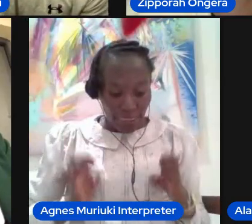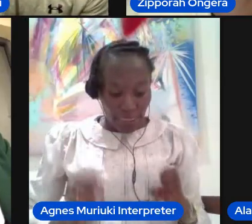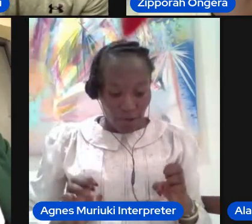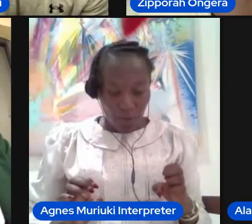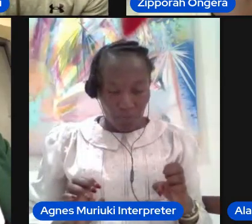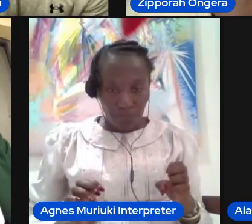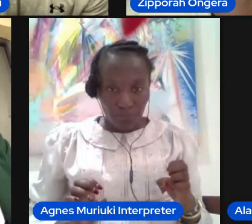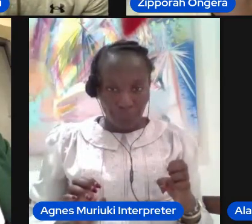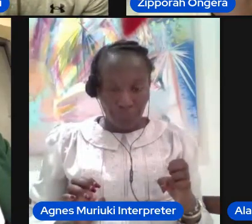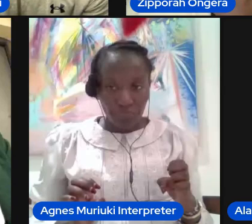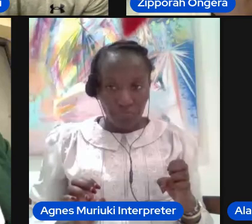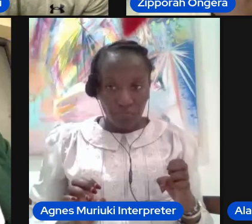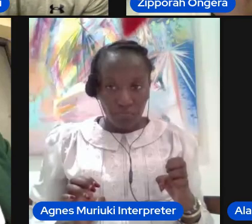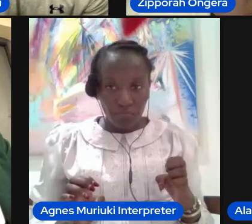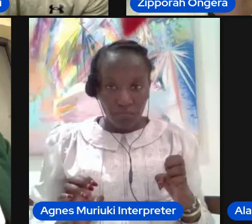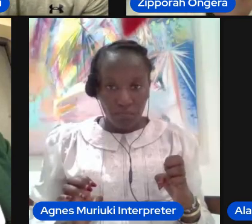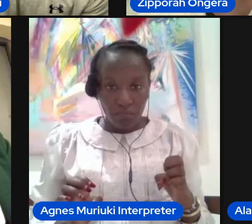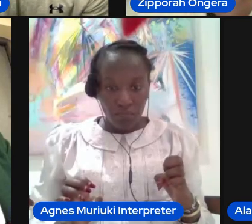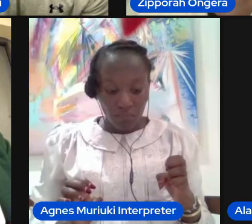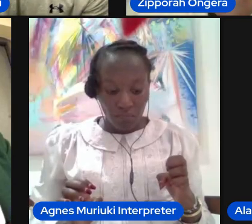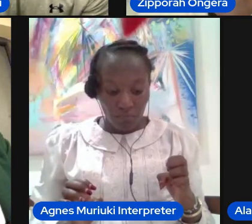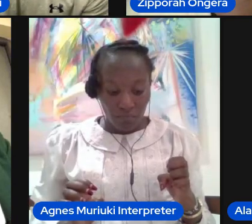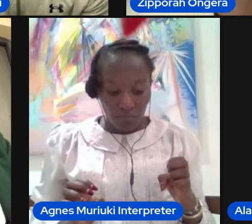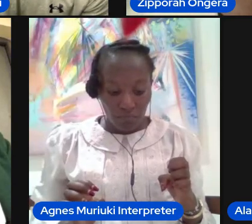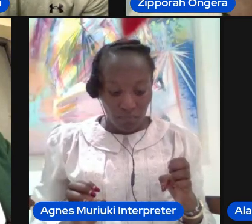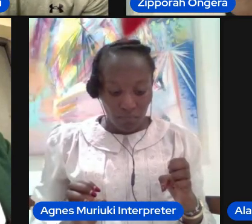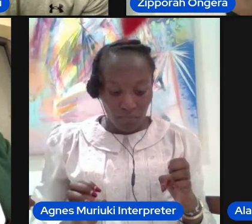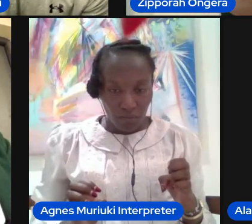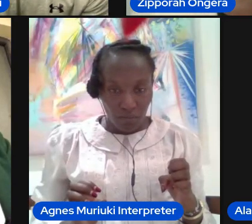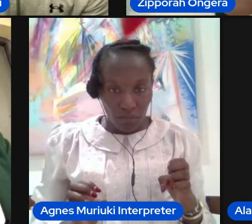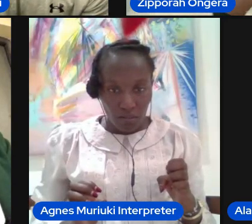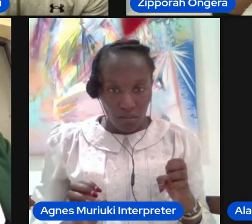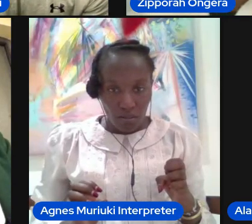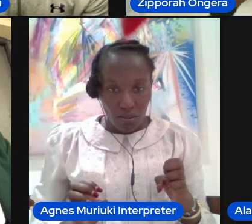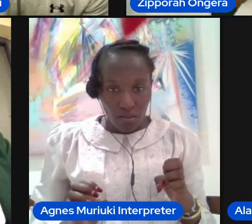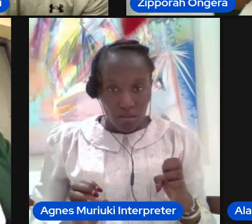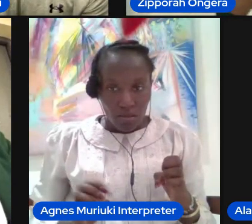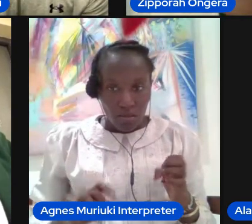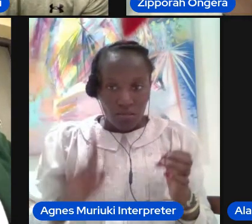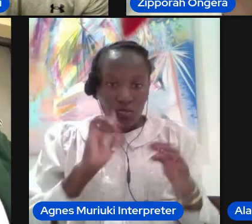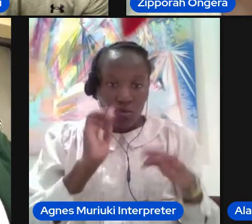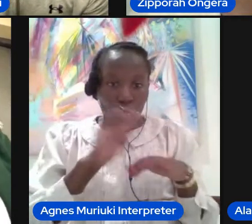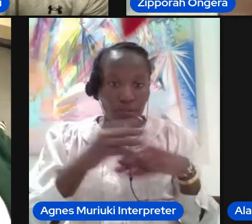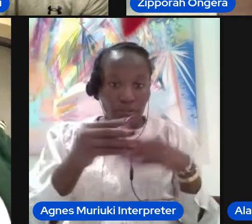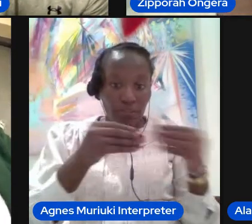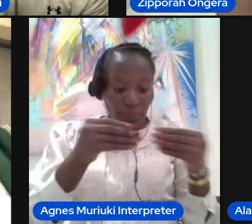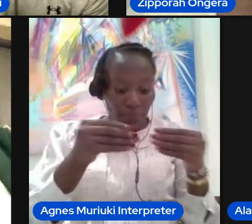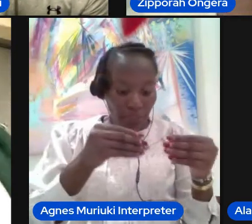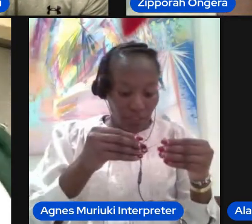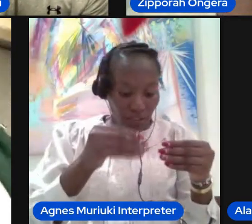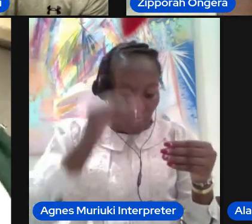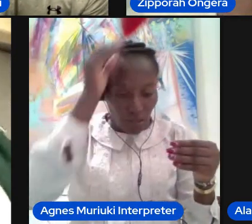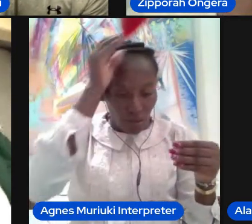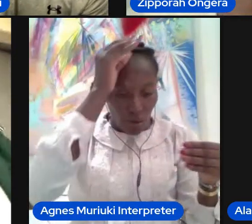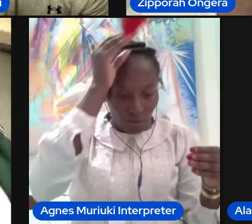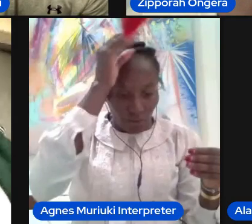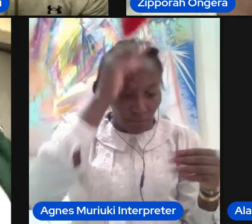at when collaborating with other brands or organizations on disability content?